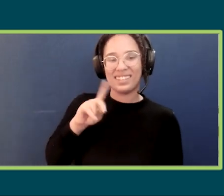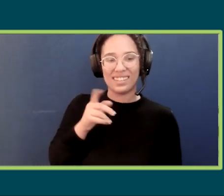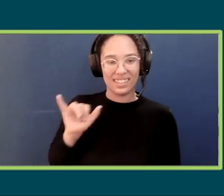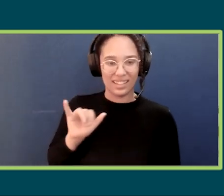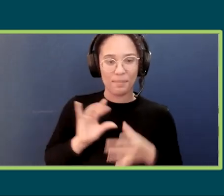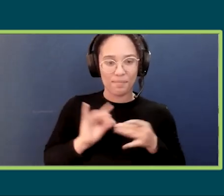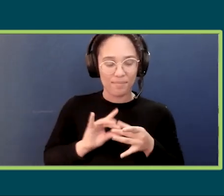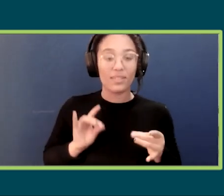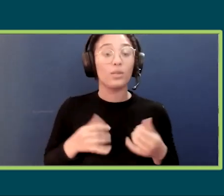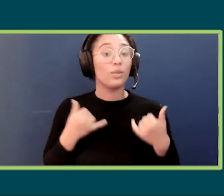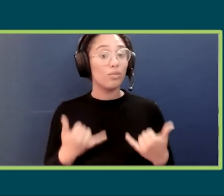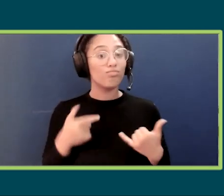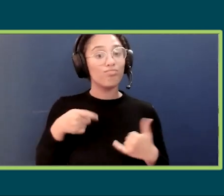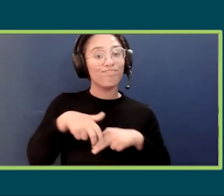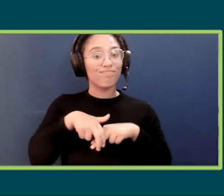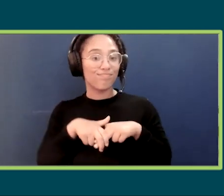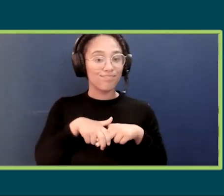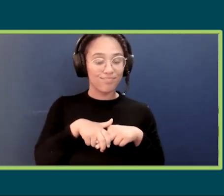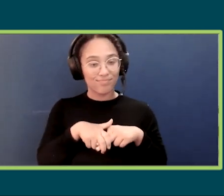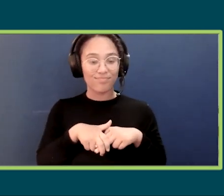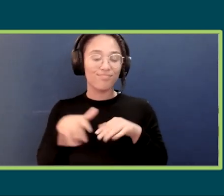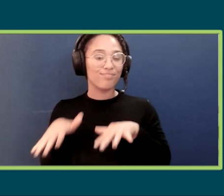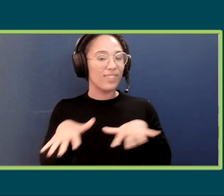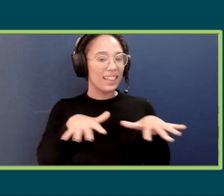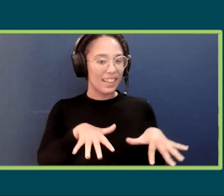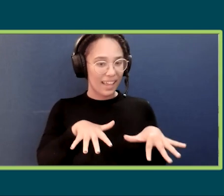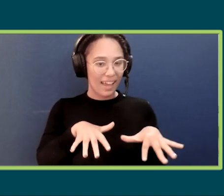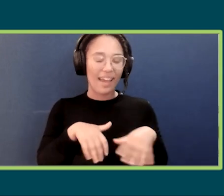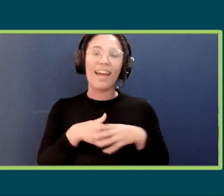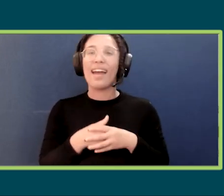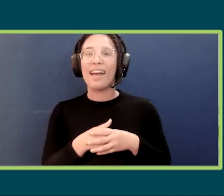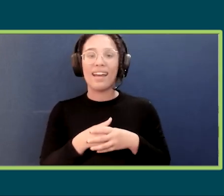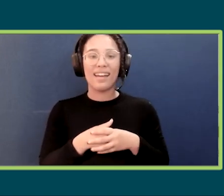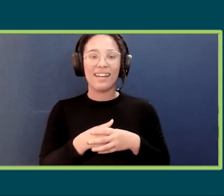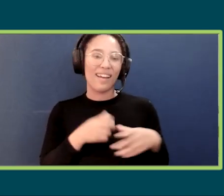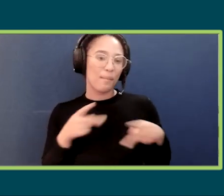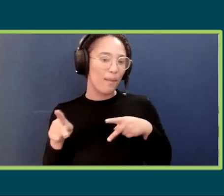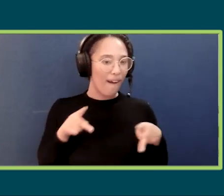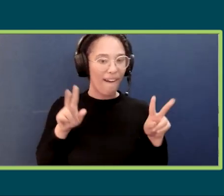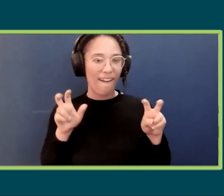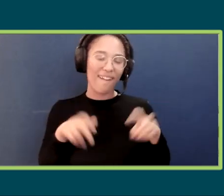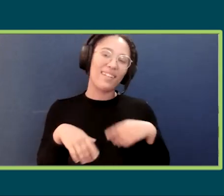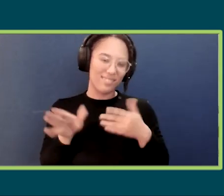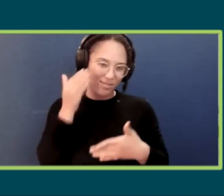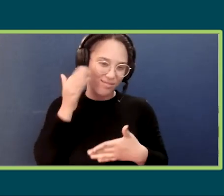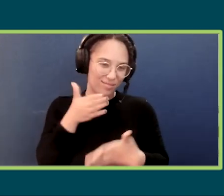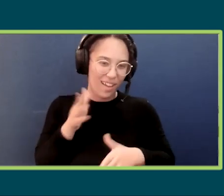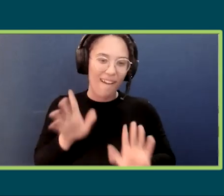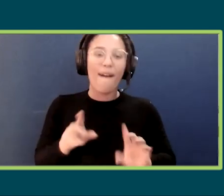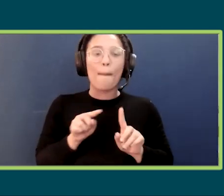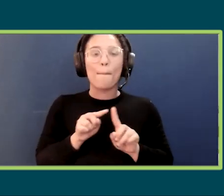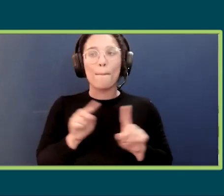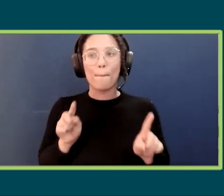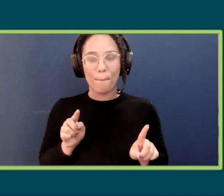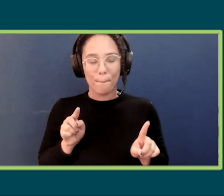in your comfy seats, kick off your shoes, relax your feet, party on down to the, you know the song. Just a reminder that there is